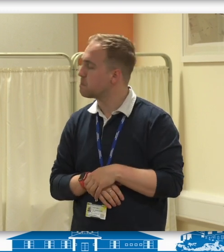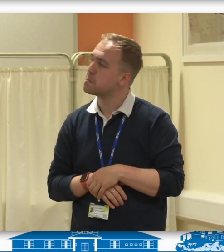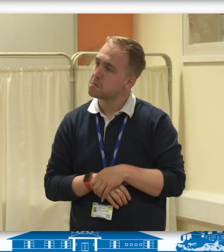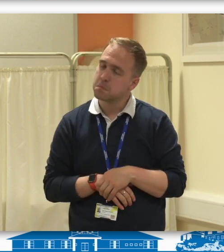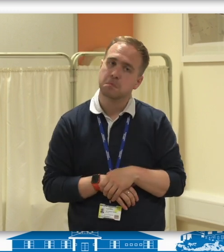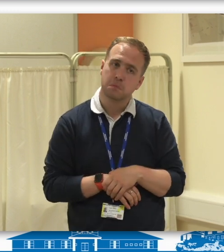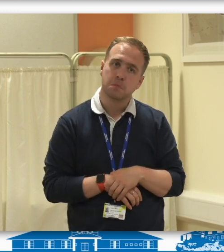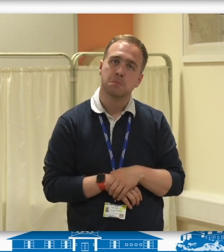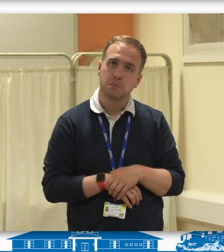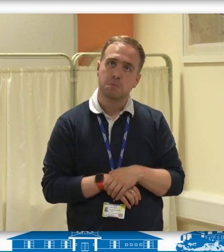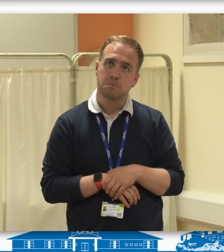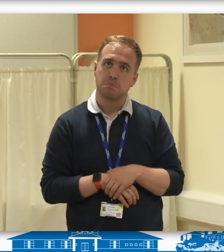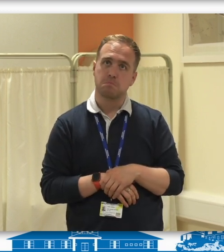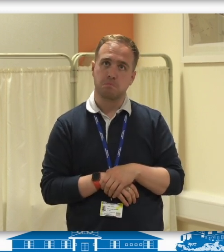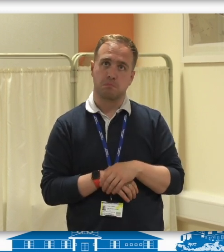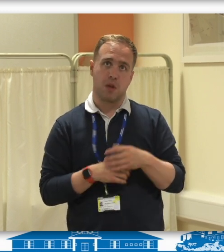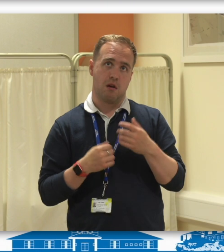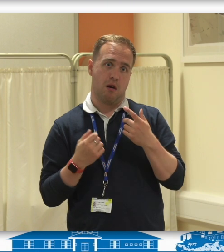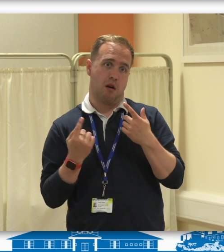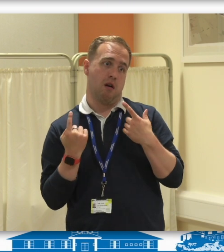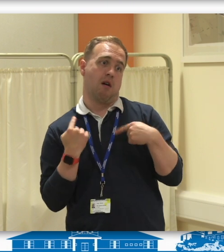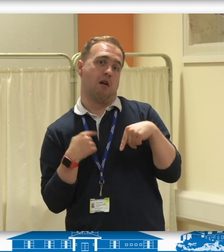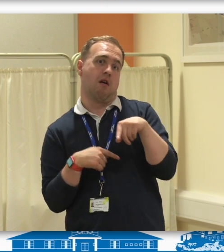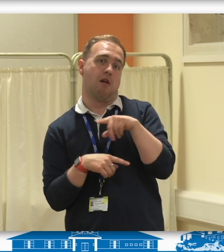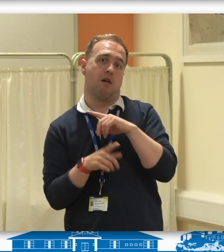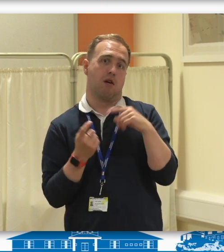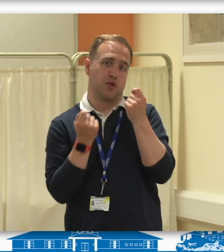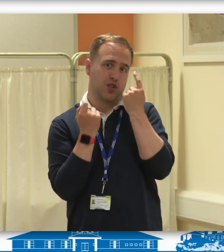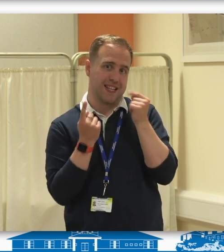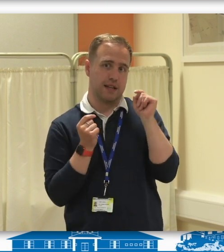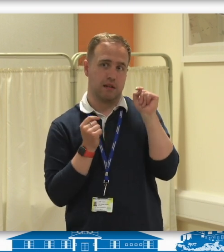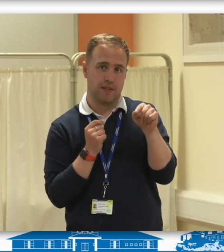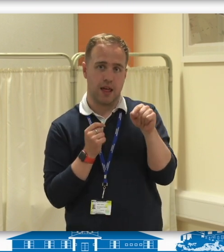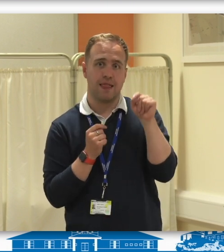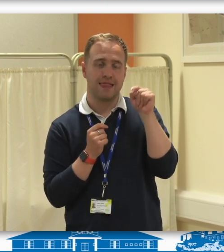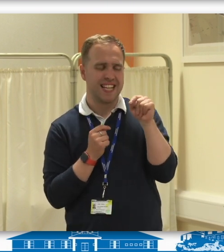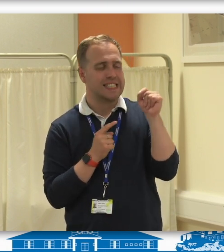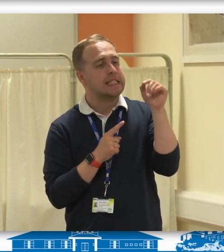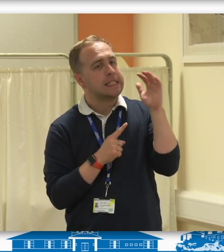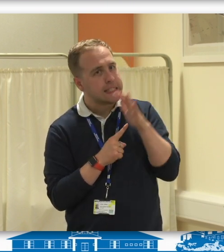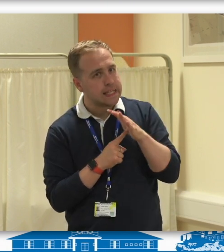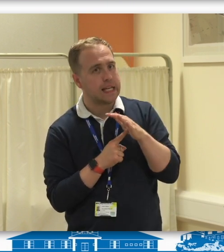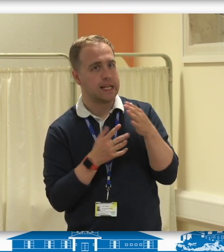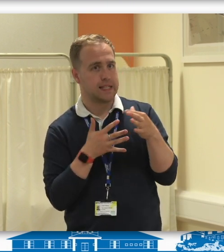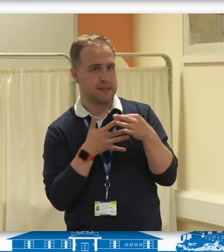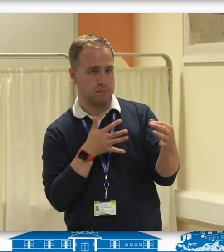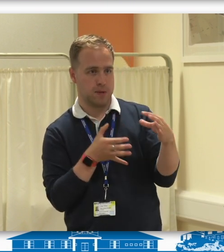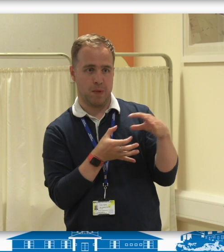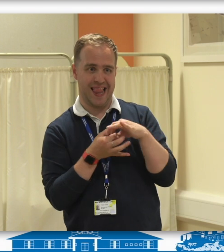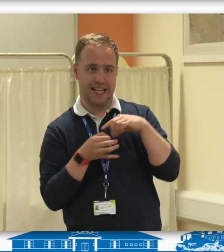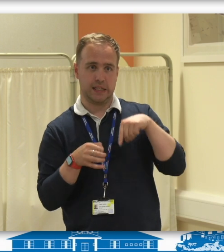So our understanding of post-exertional malaise is that it is a key symptom